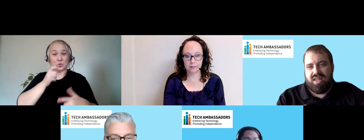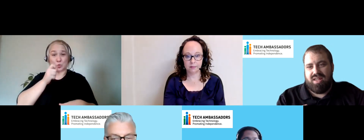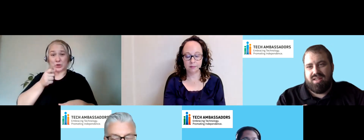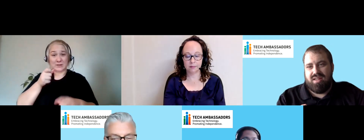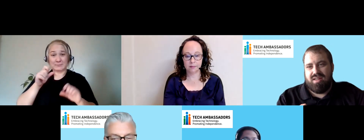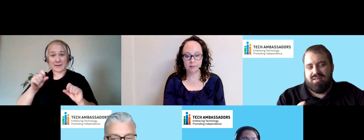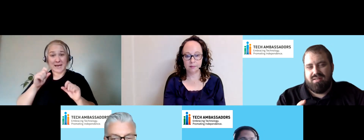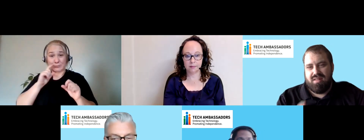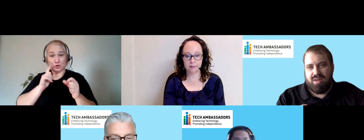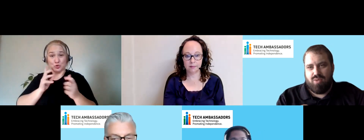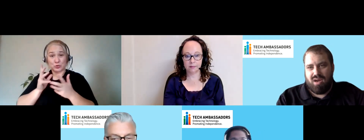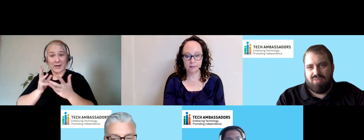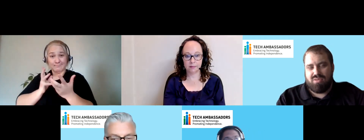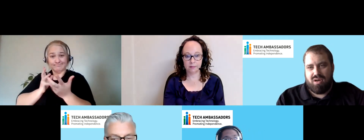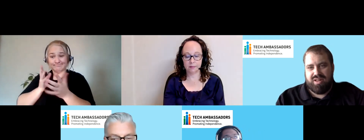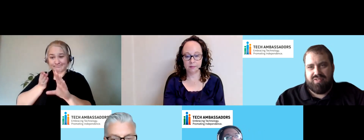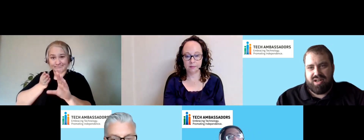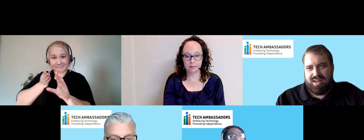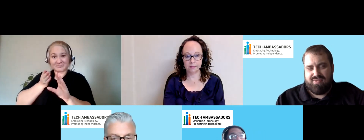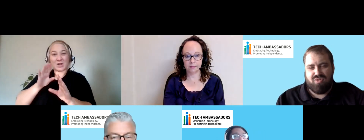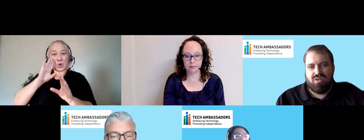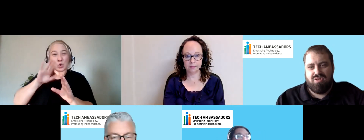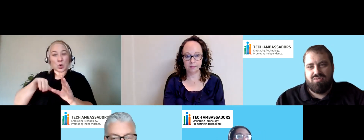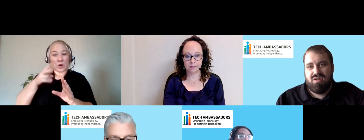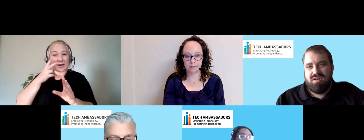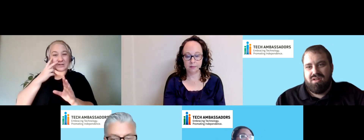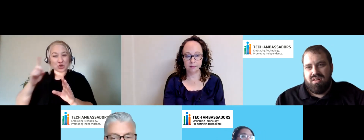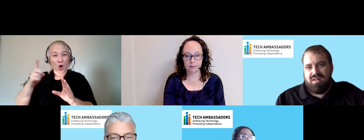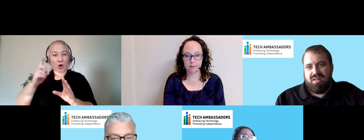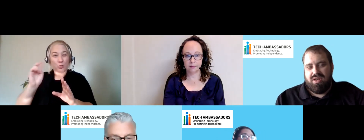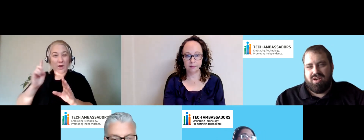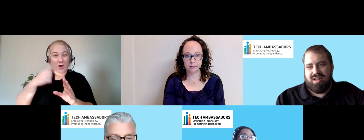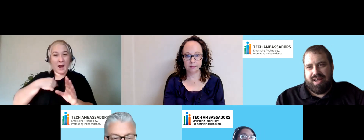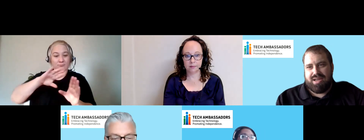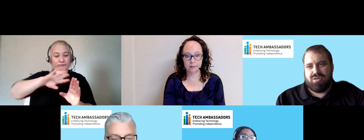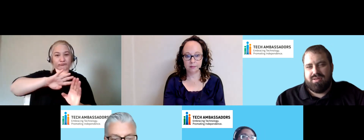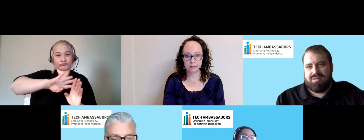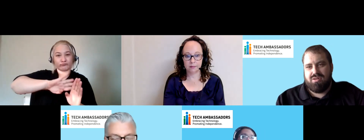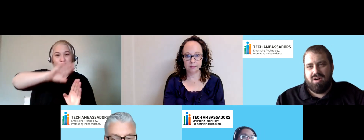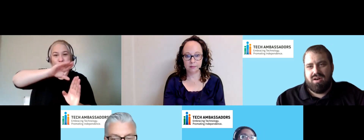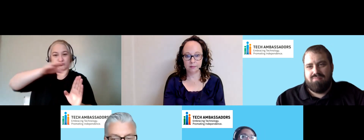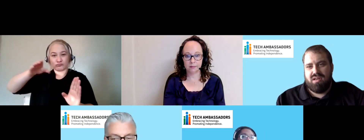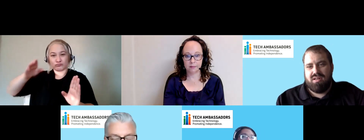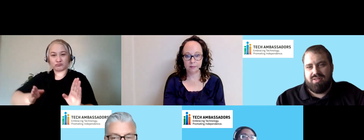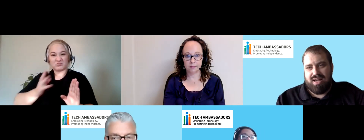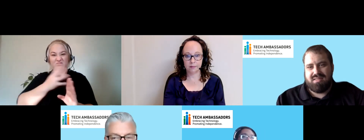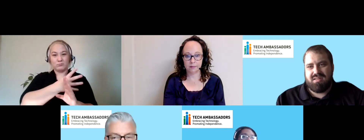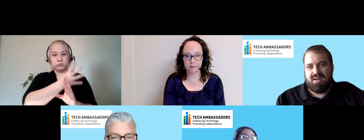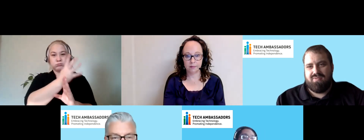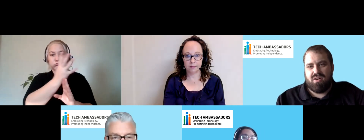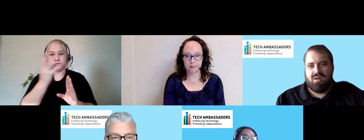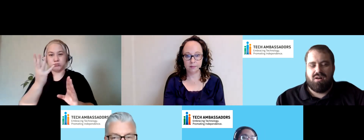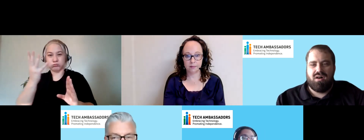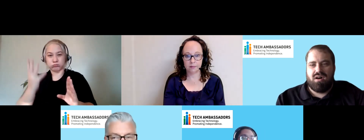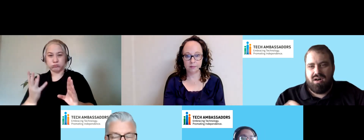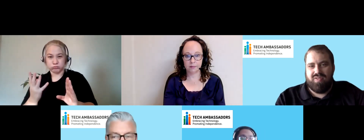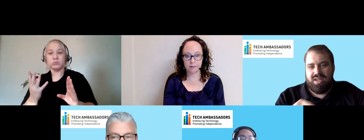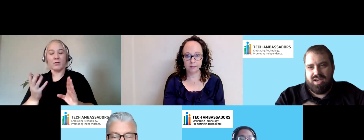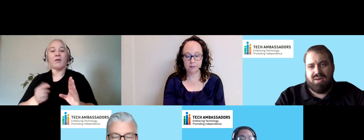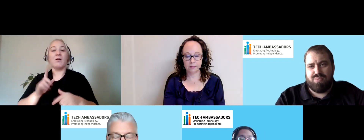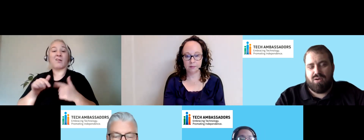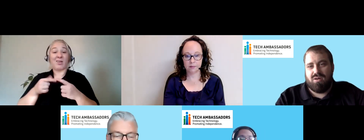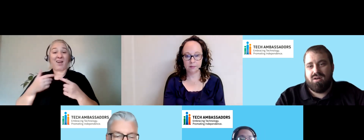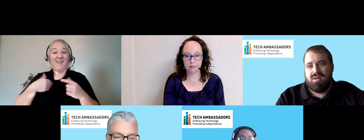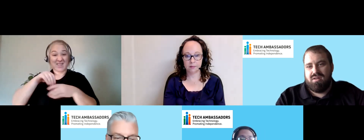in the, like where I was running the knife through. You can actually scrub that stuff on